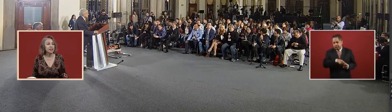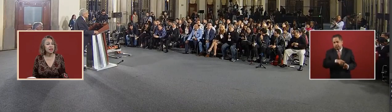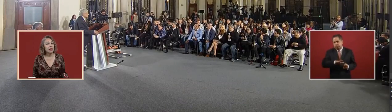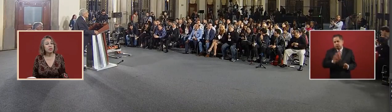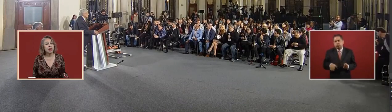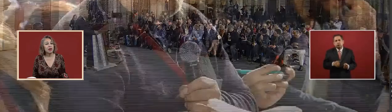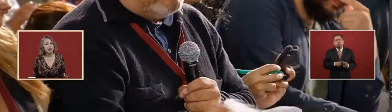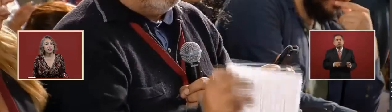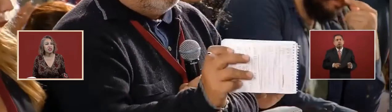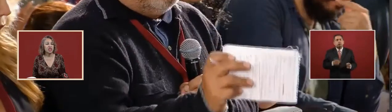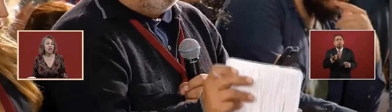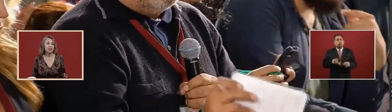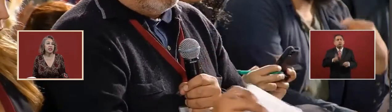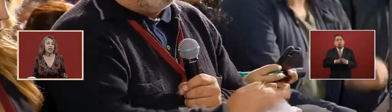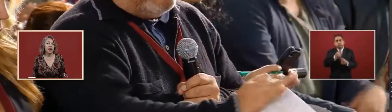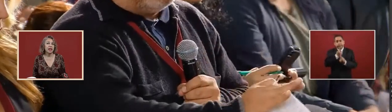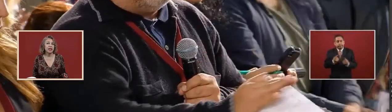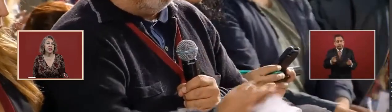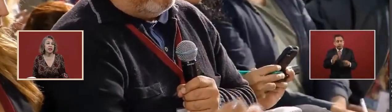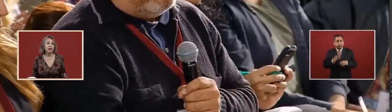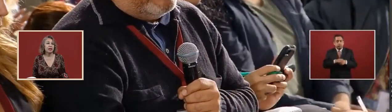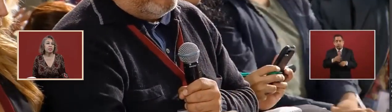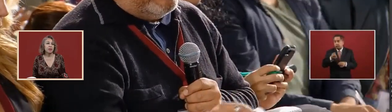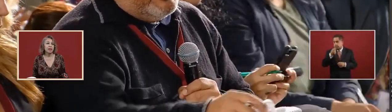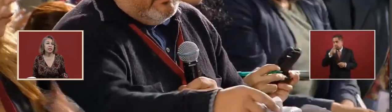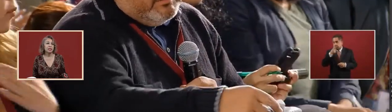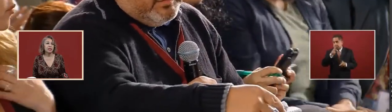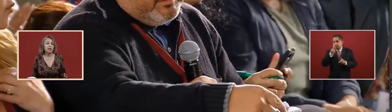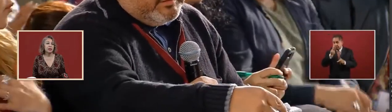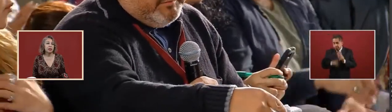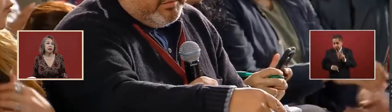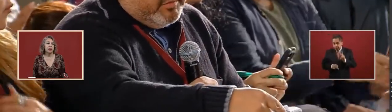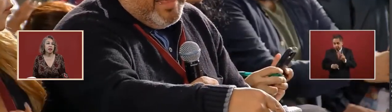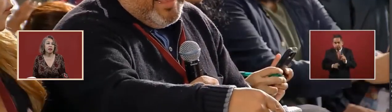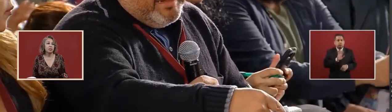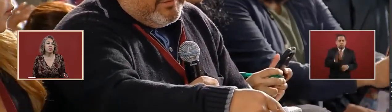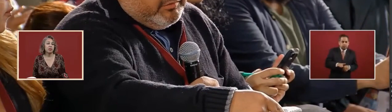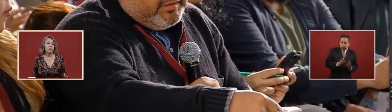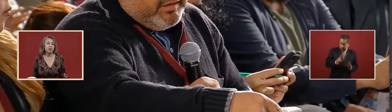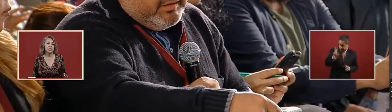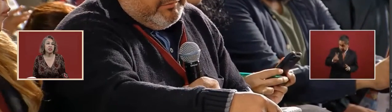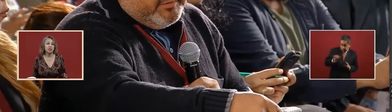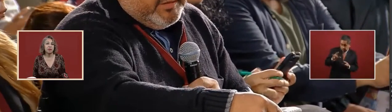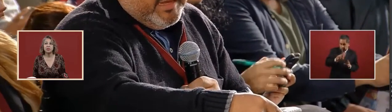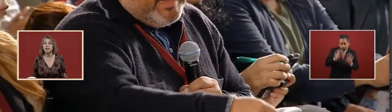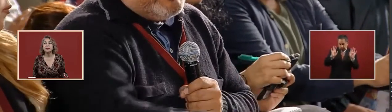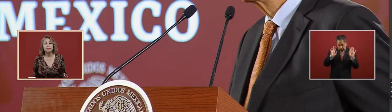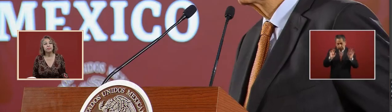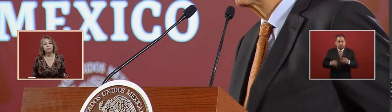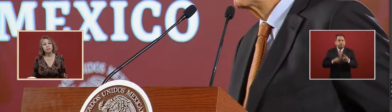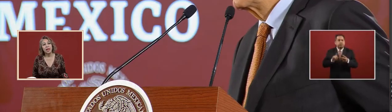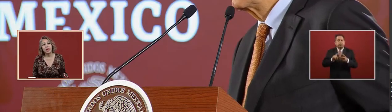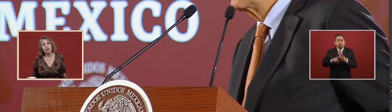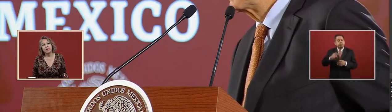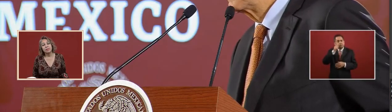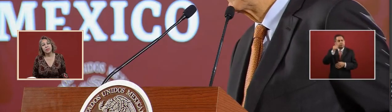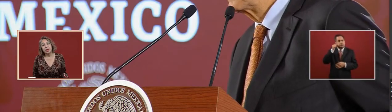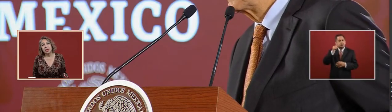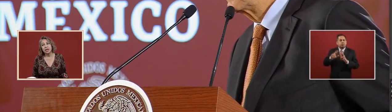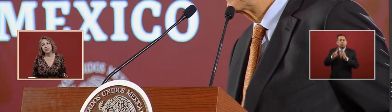respect regarding the child that died because the chemotherapy was interrupted.